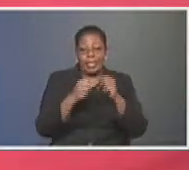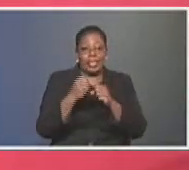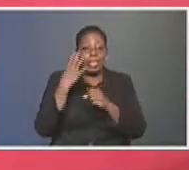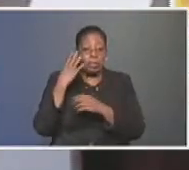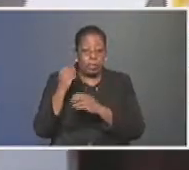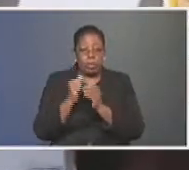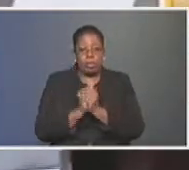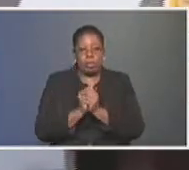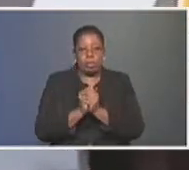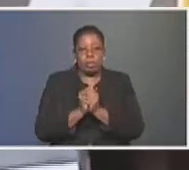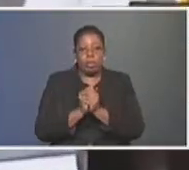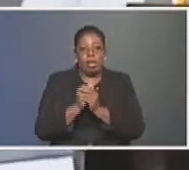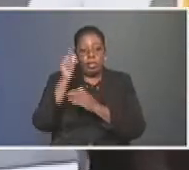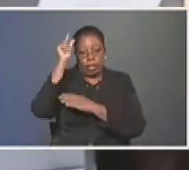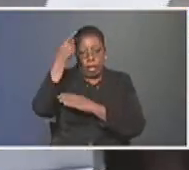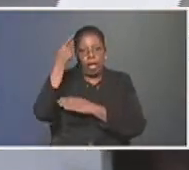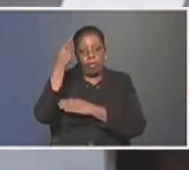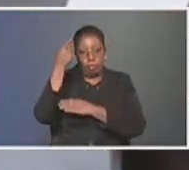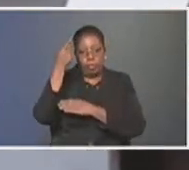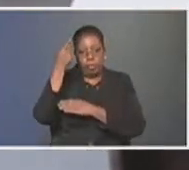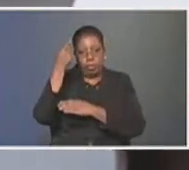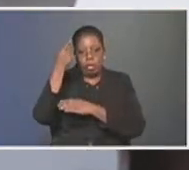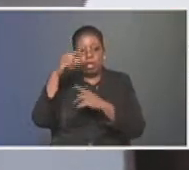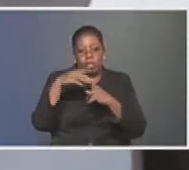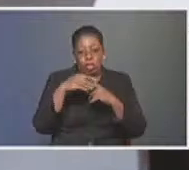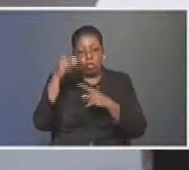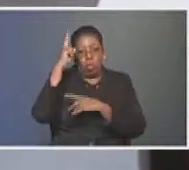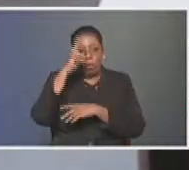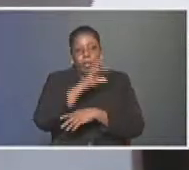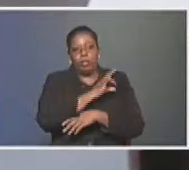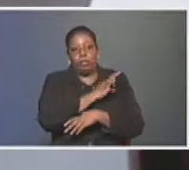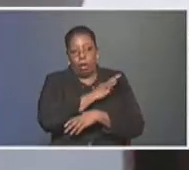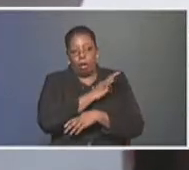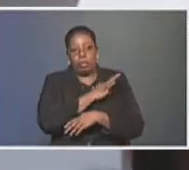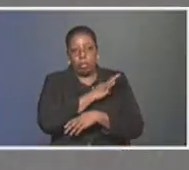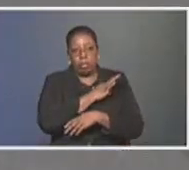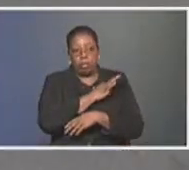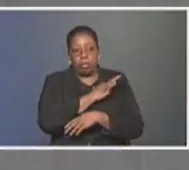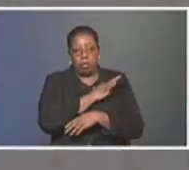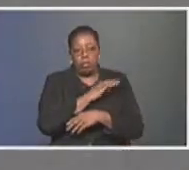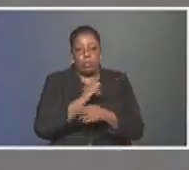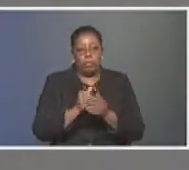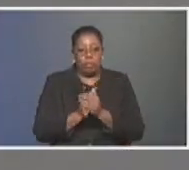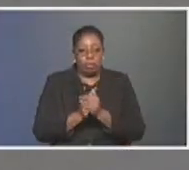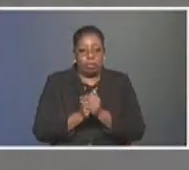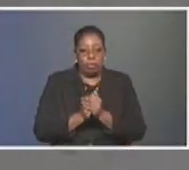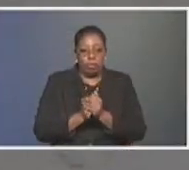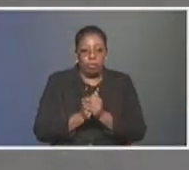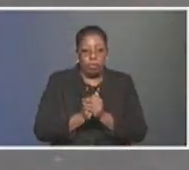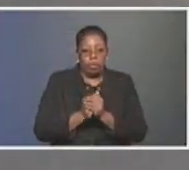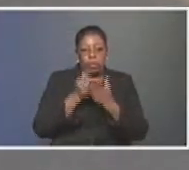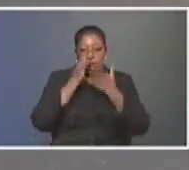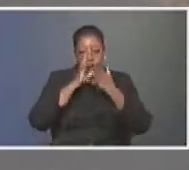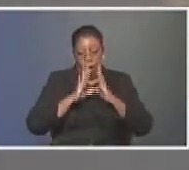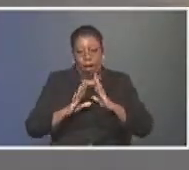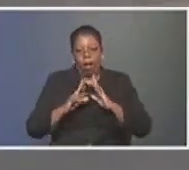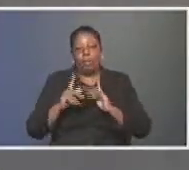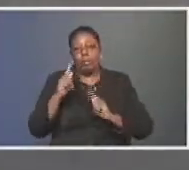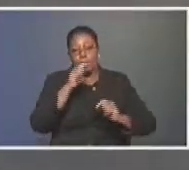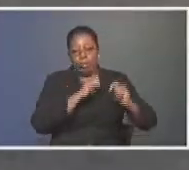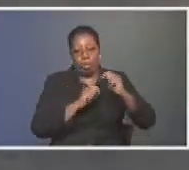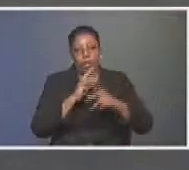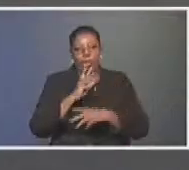is relying on the expertise of its chosen director of labor, Robert Farquharson, to still the troubled waters of the trade union